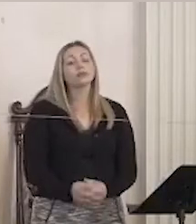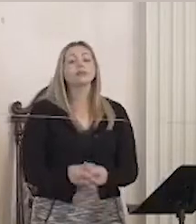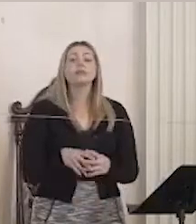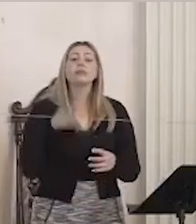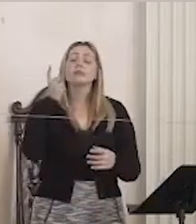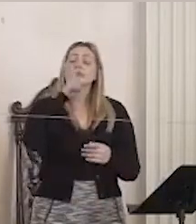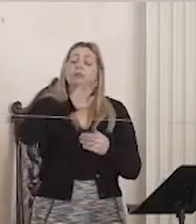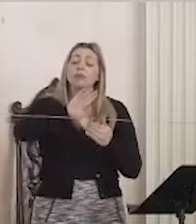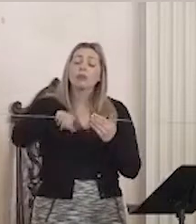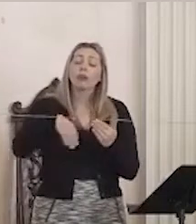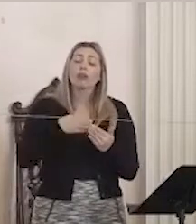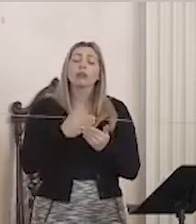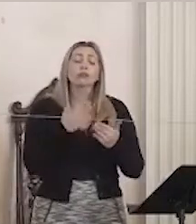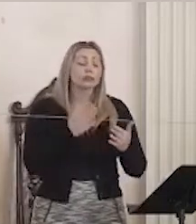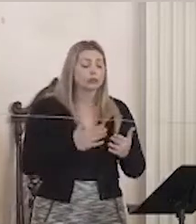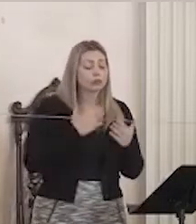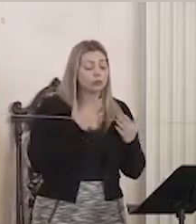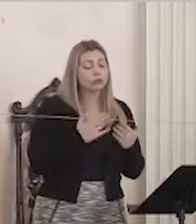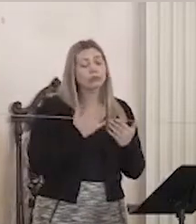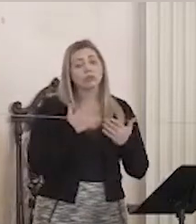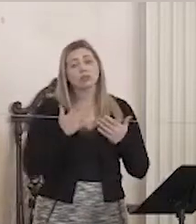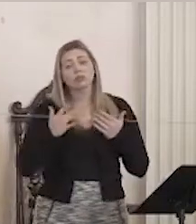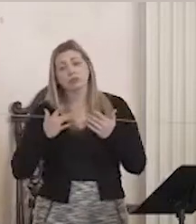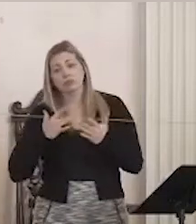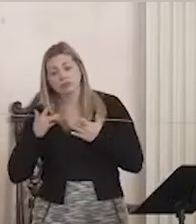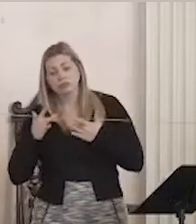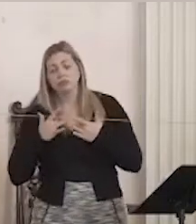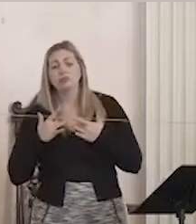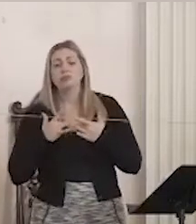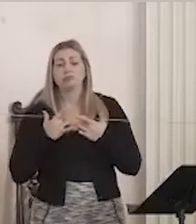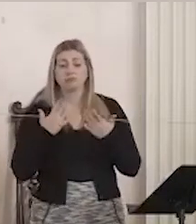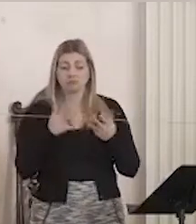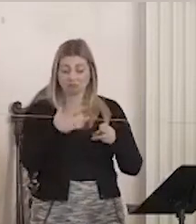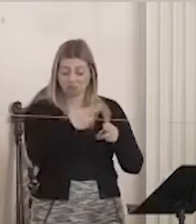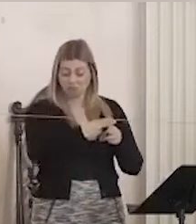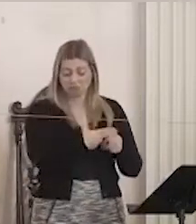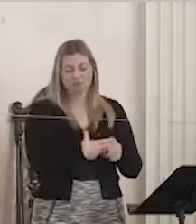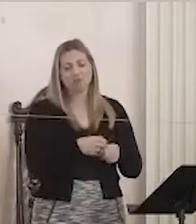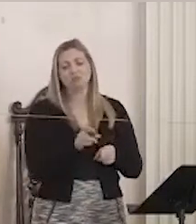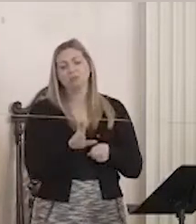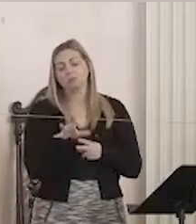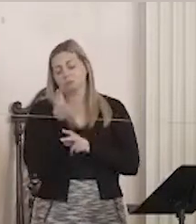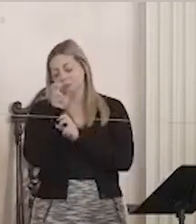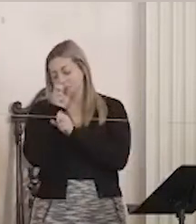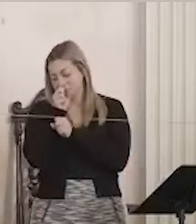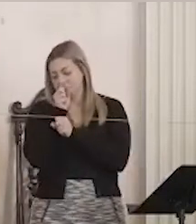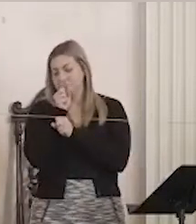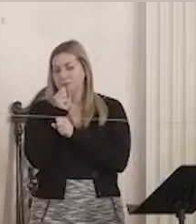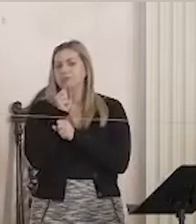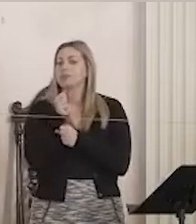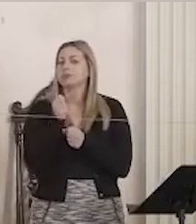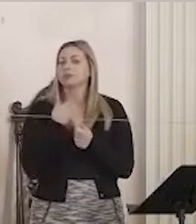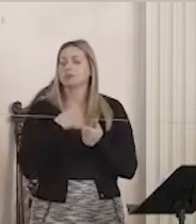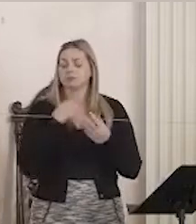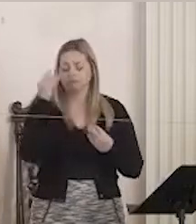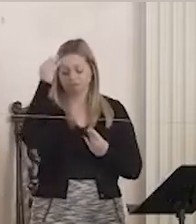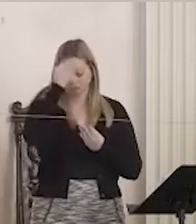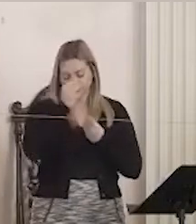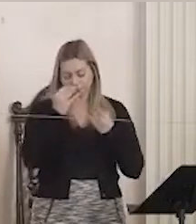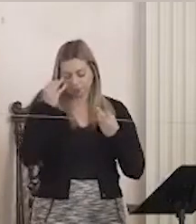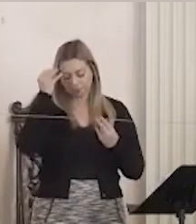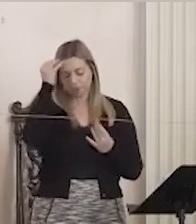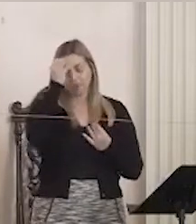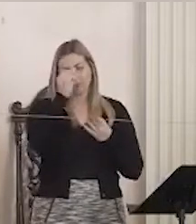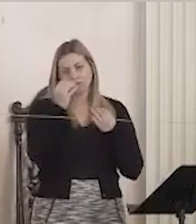For all those joys and concerns, named and unnamed, we hold in our